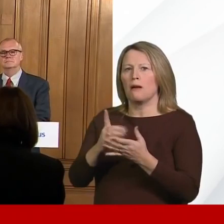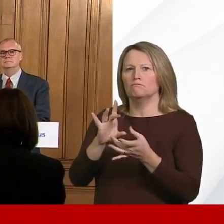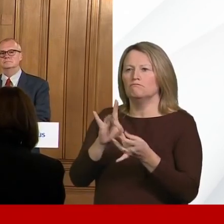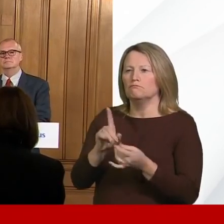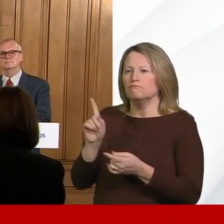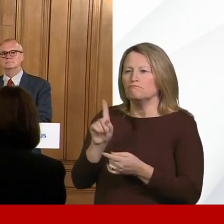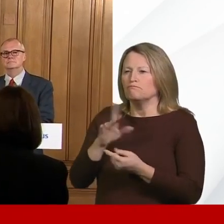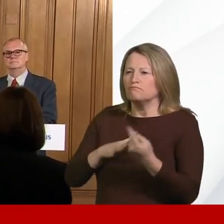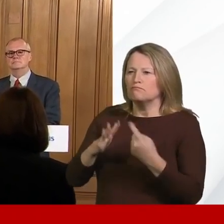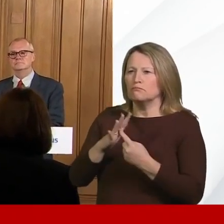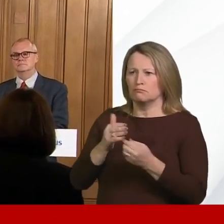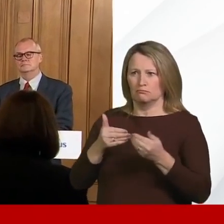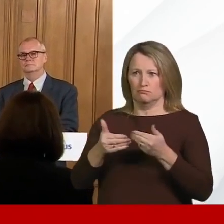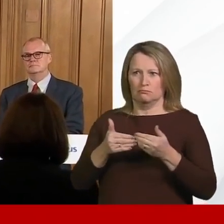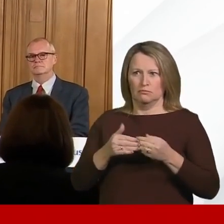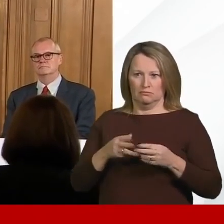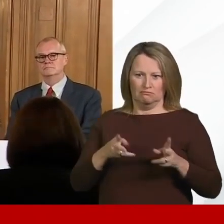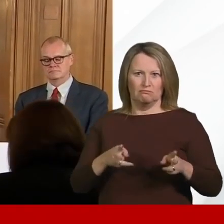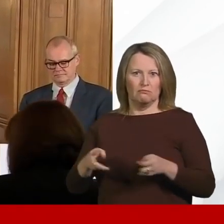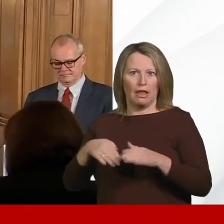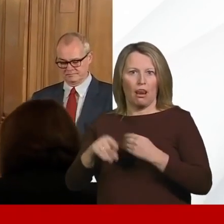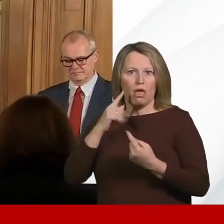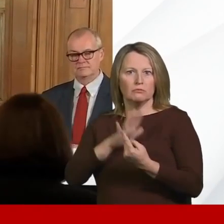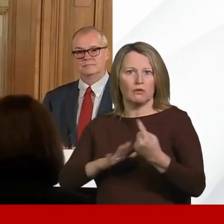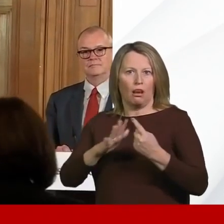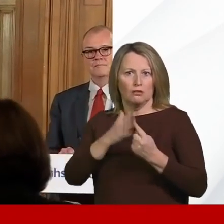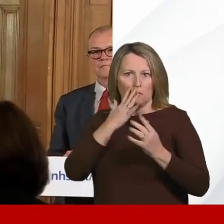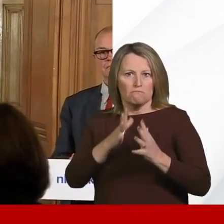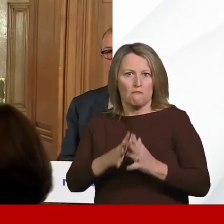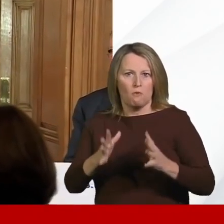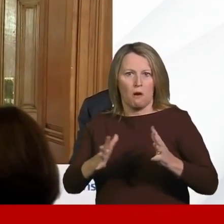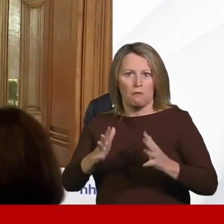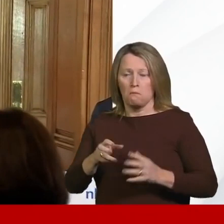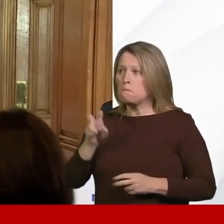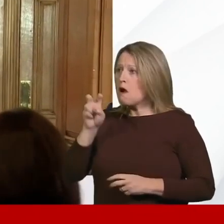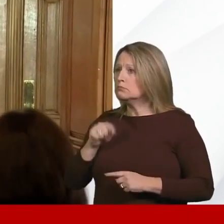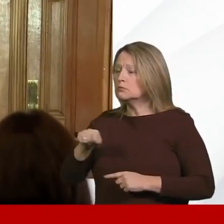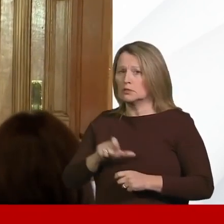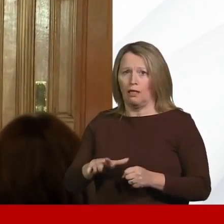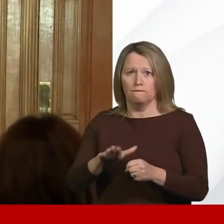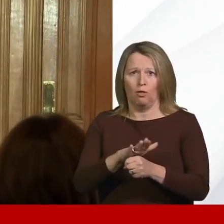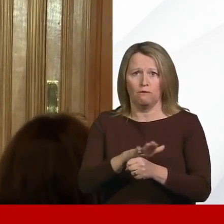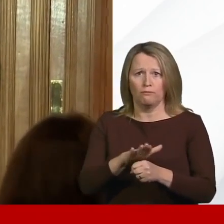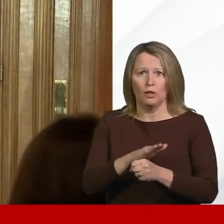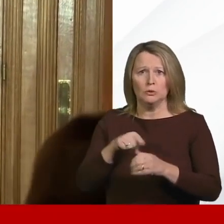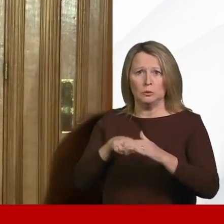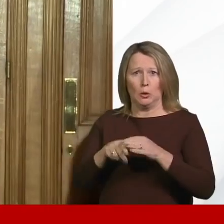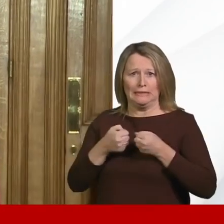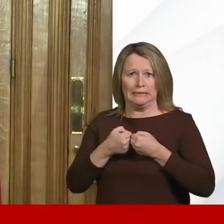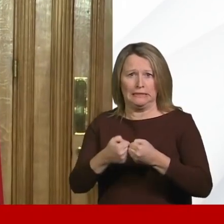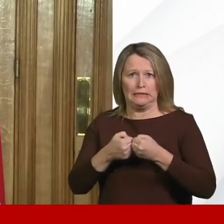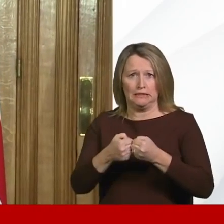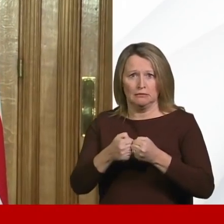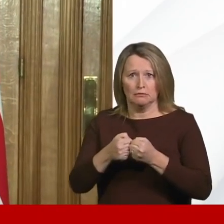enforcement to shut down London properly? And if I may, just on the antibodies test, after quite difficult days and